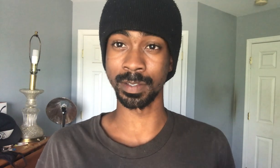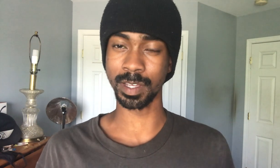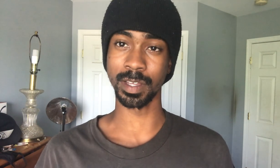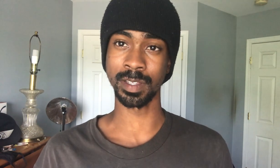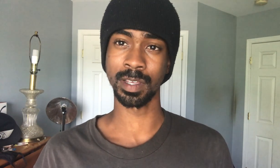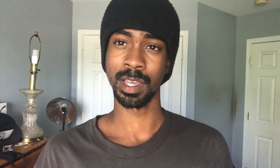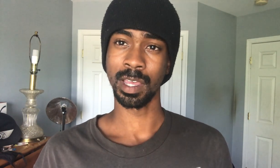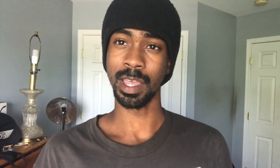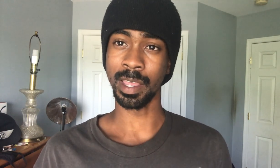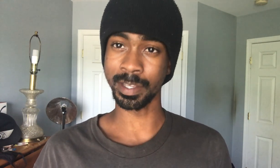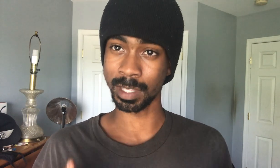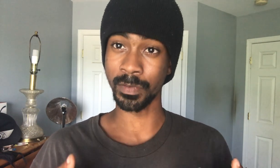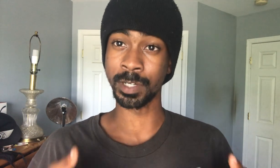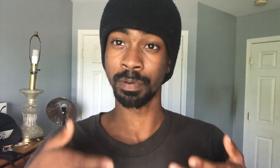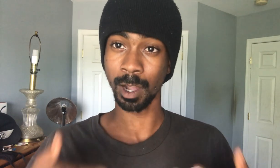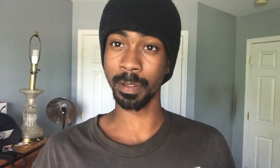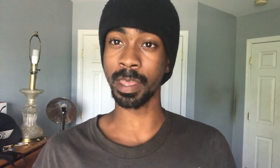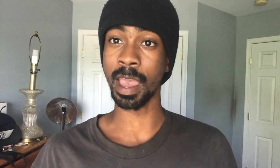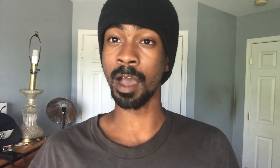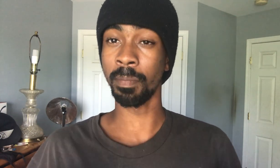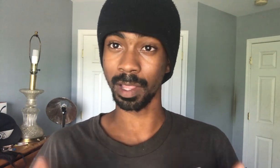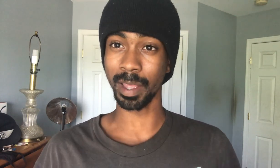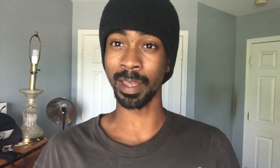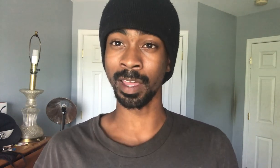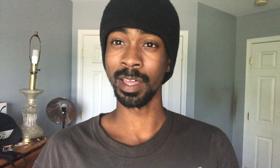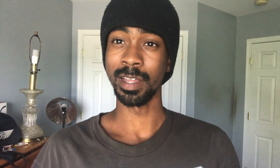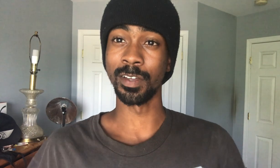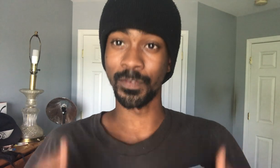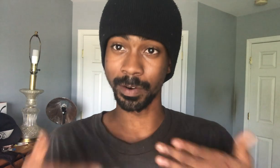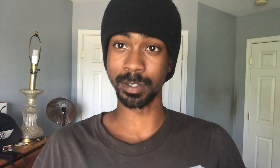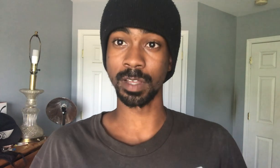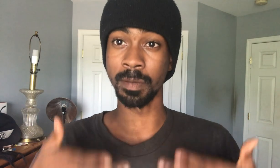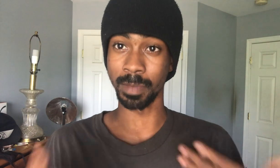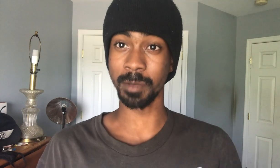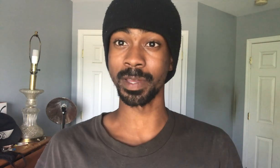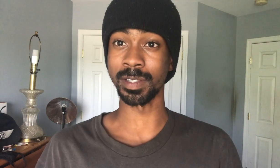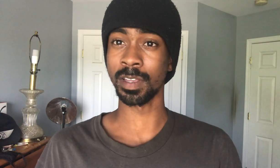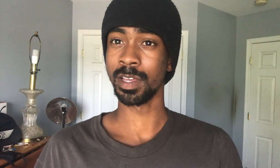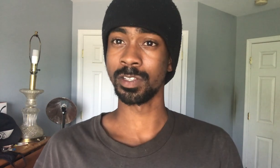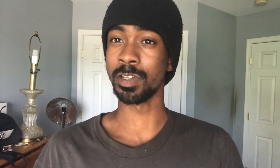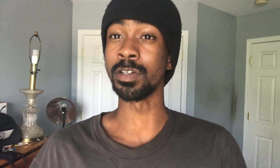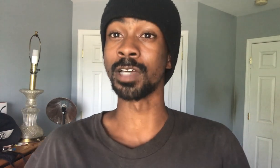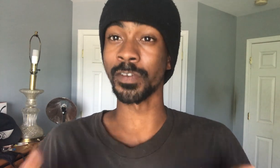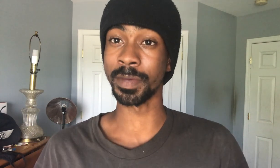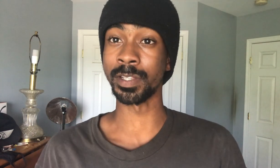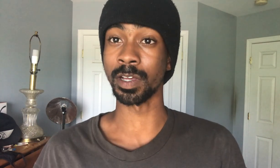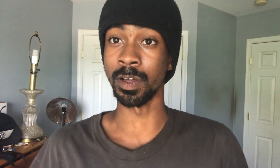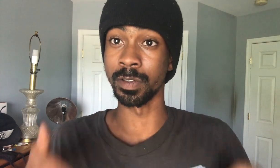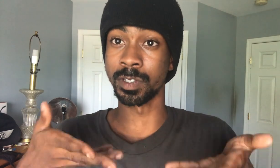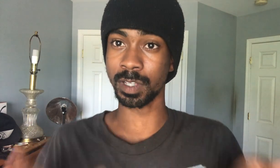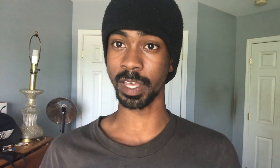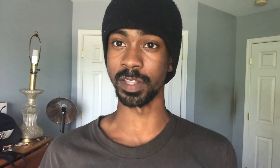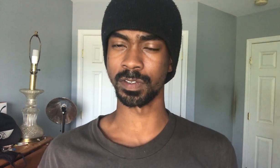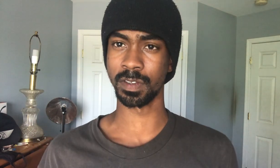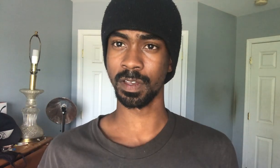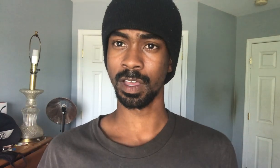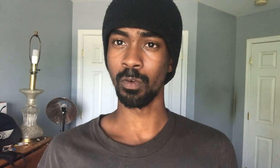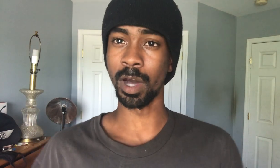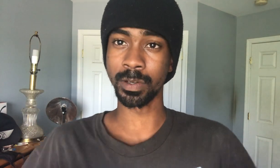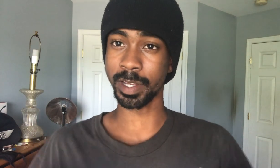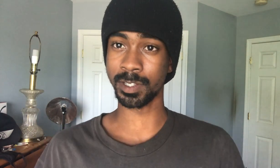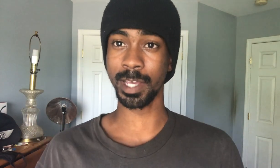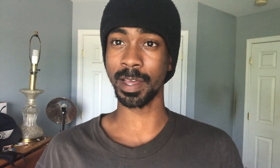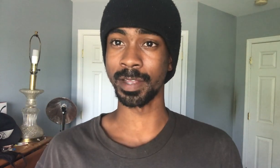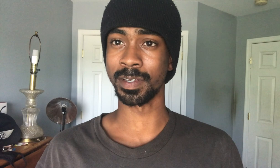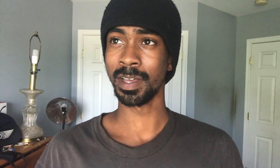stuff like this is that we should probably apply the First Amendment to government-owned sites.